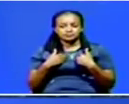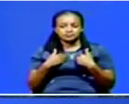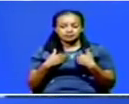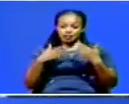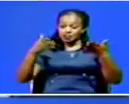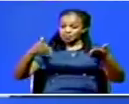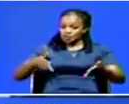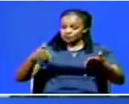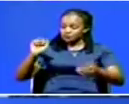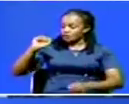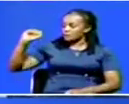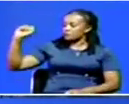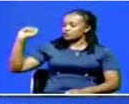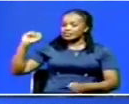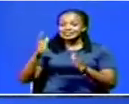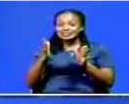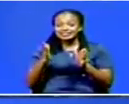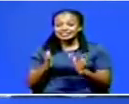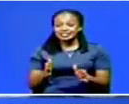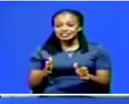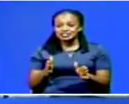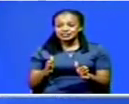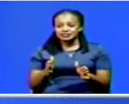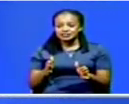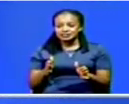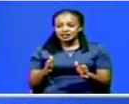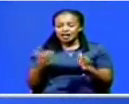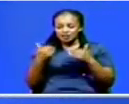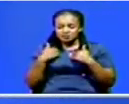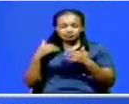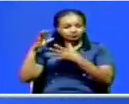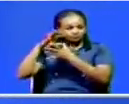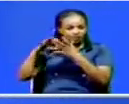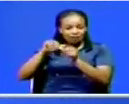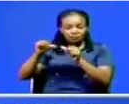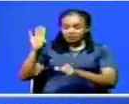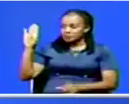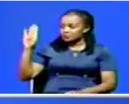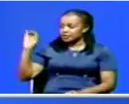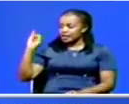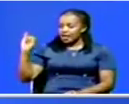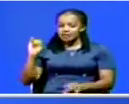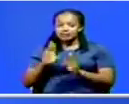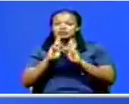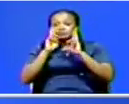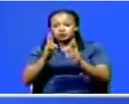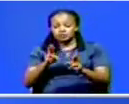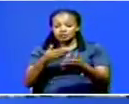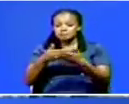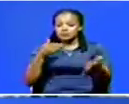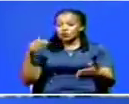For now, politicians have a field day playing poker with the BBI report before the Senator Yusuf Haji-led BBI Steering